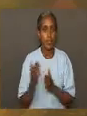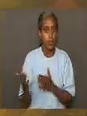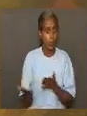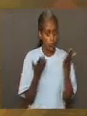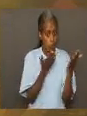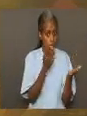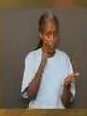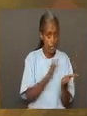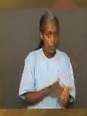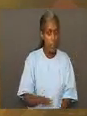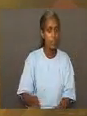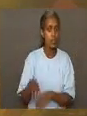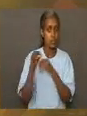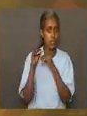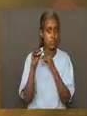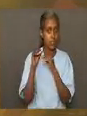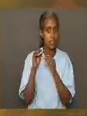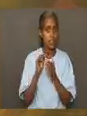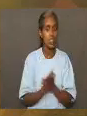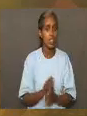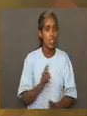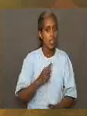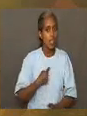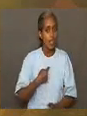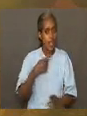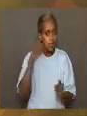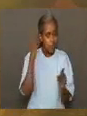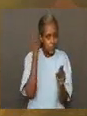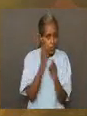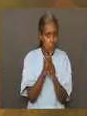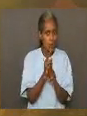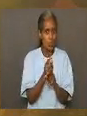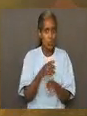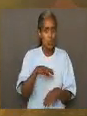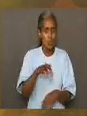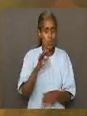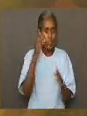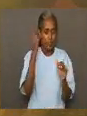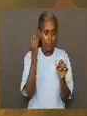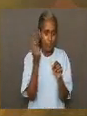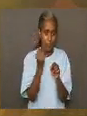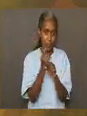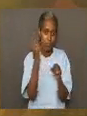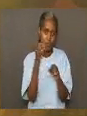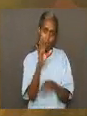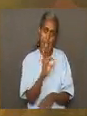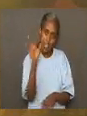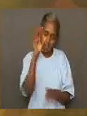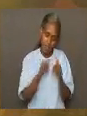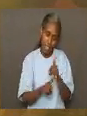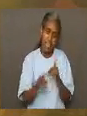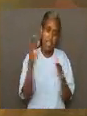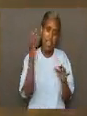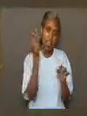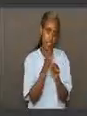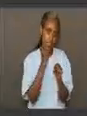Welcome back, students. I am sure that you did not find that activity too difficult.